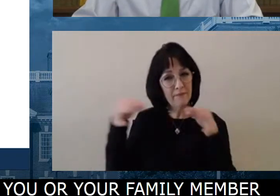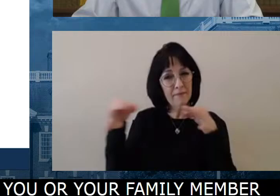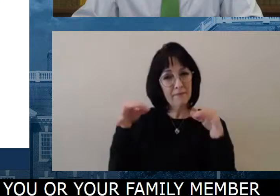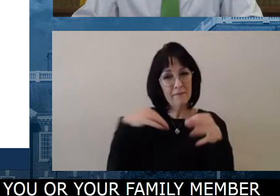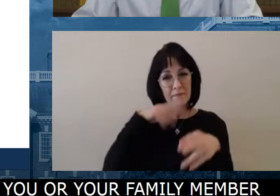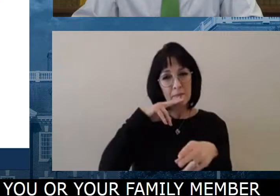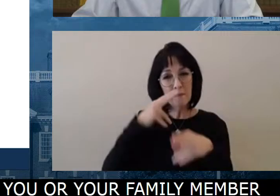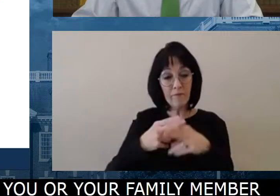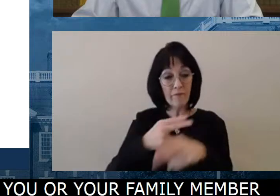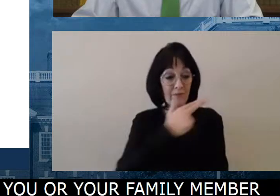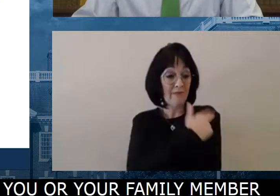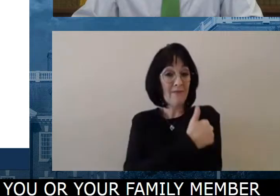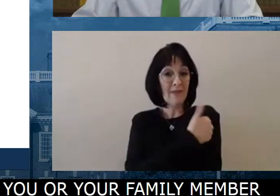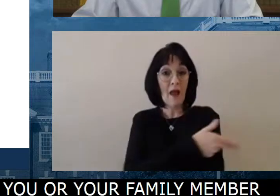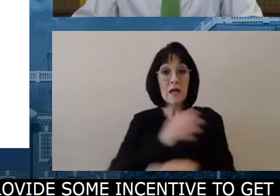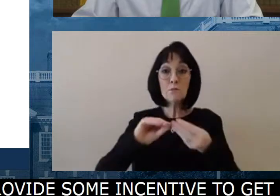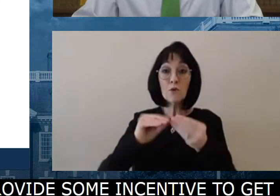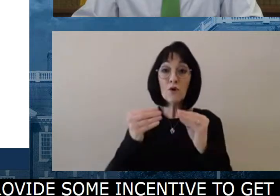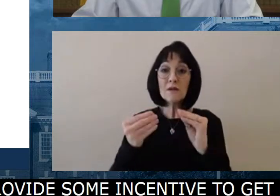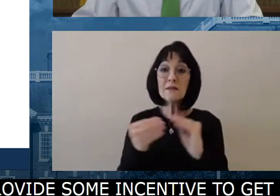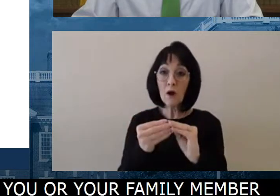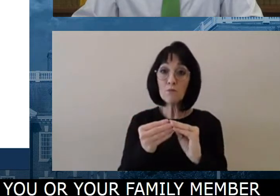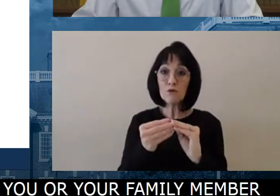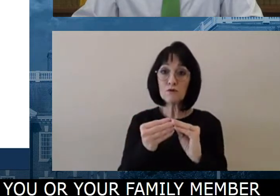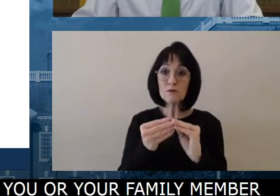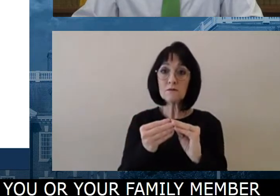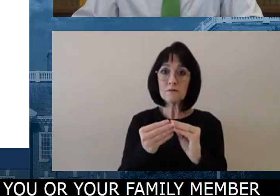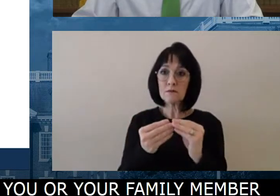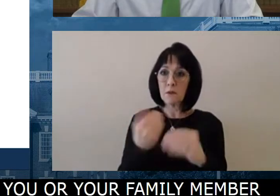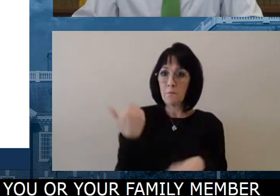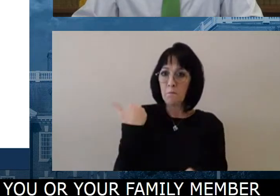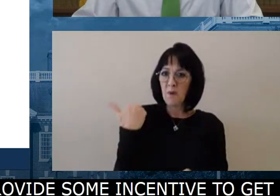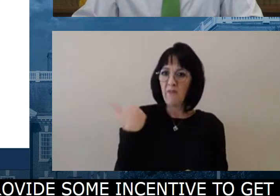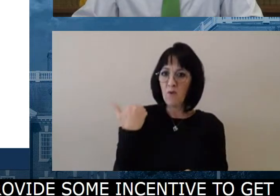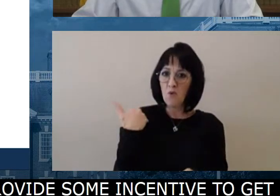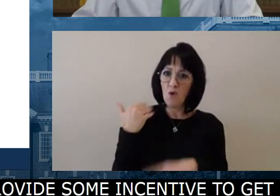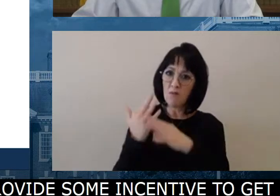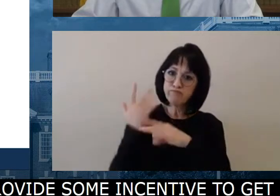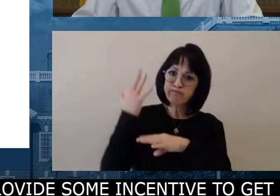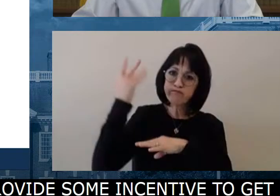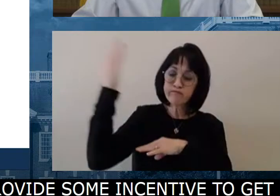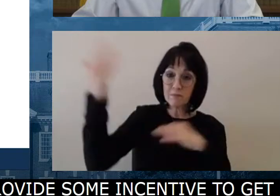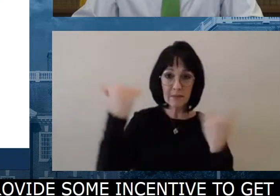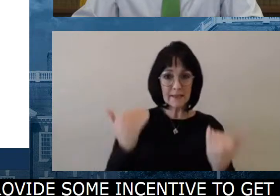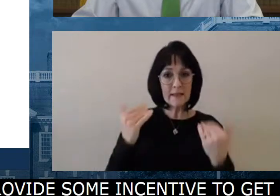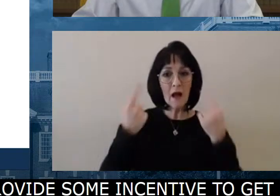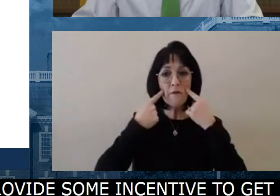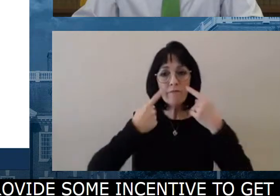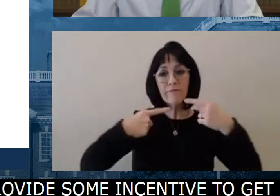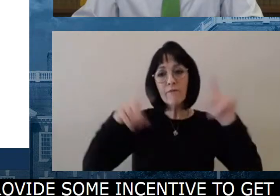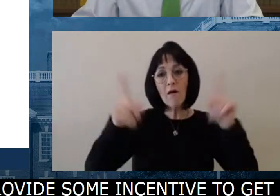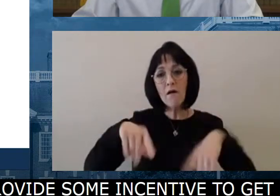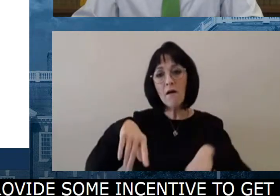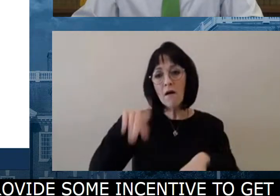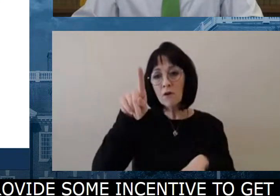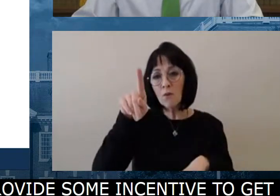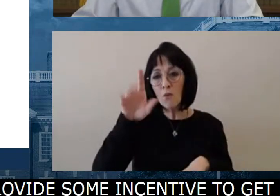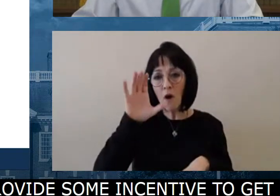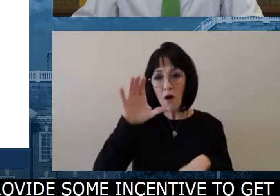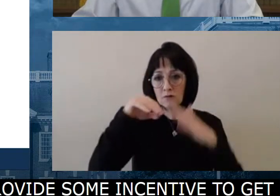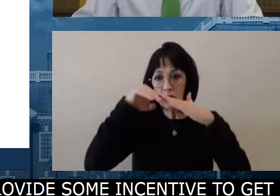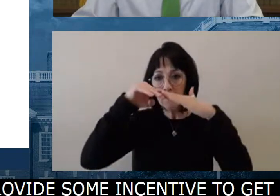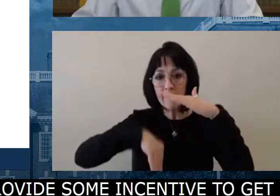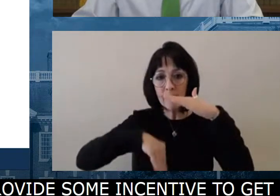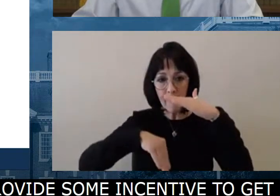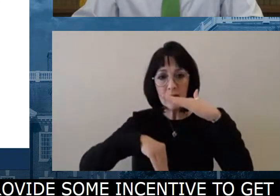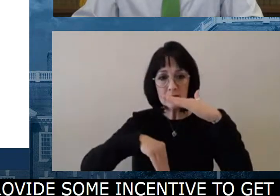under 100 for the first time in a long time. Really excited about that. Closing in on 200